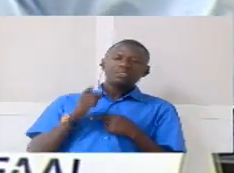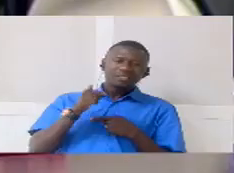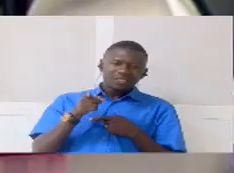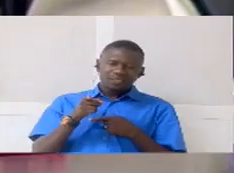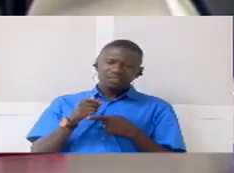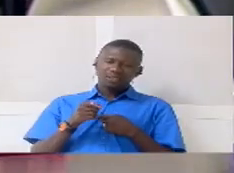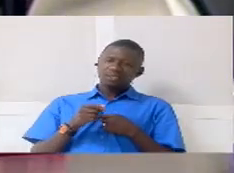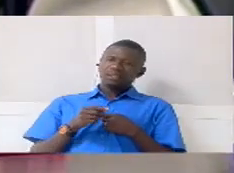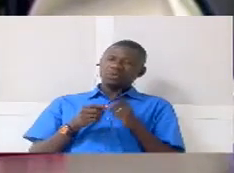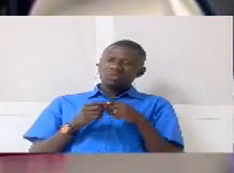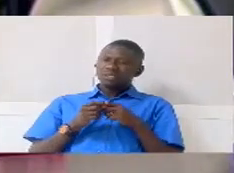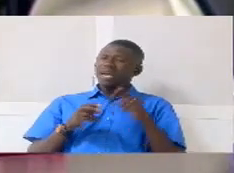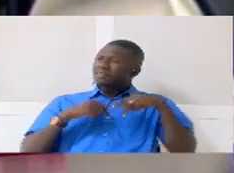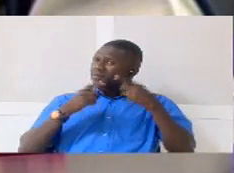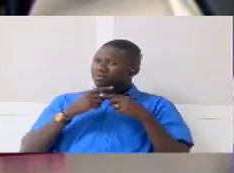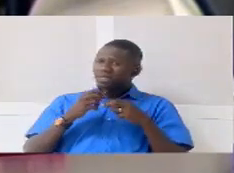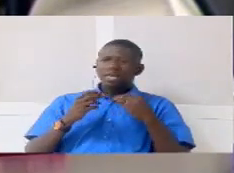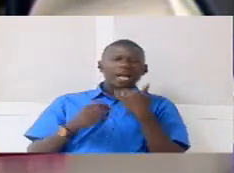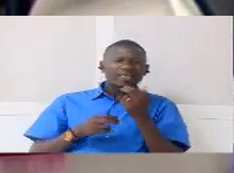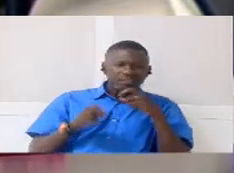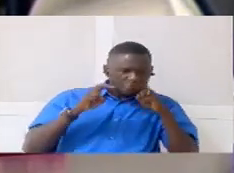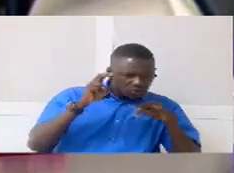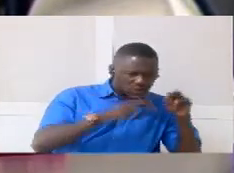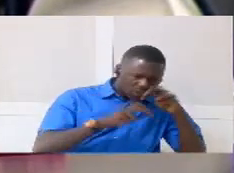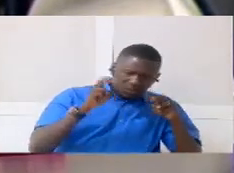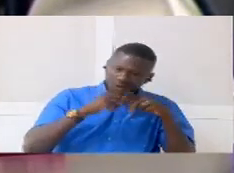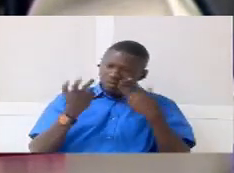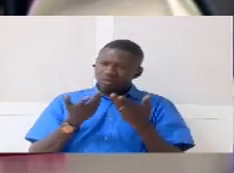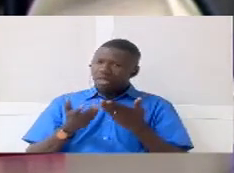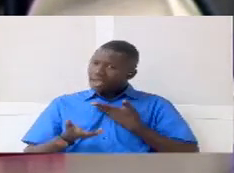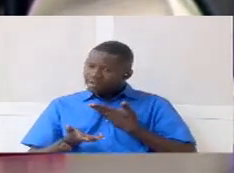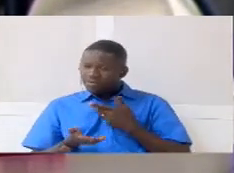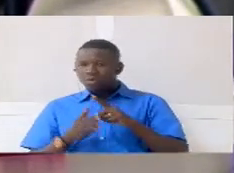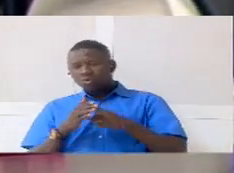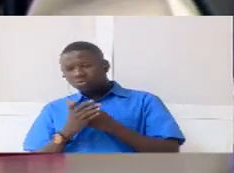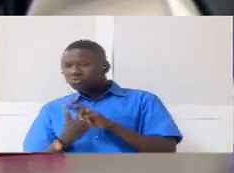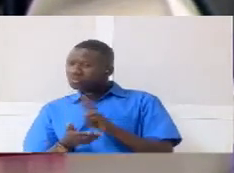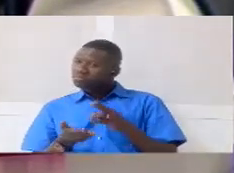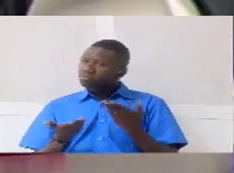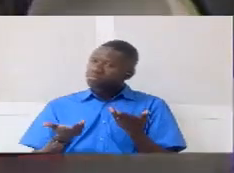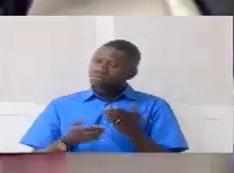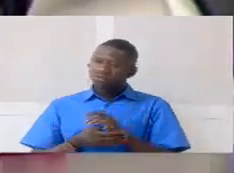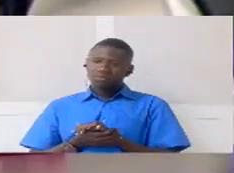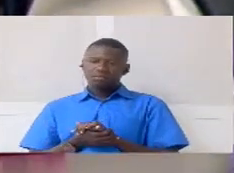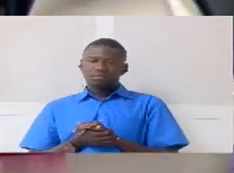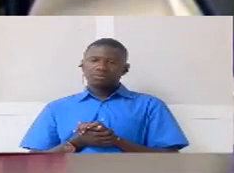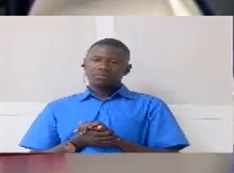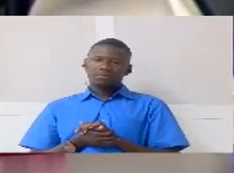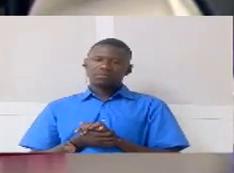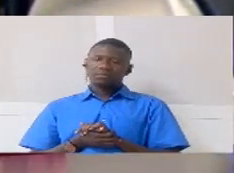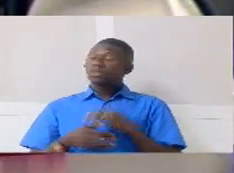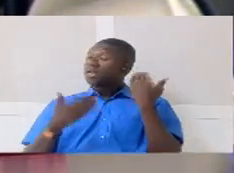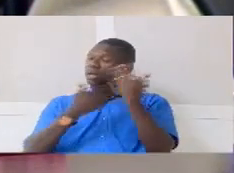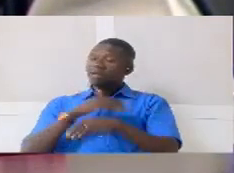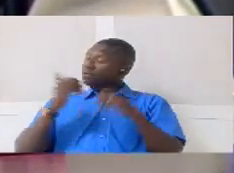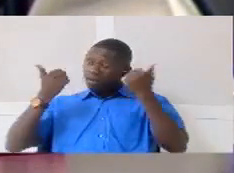know? Itala londo to wokodung yo men dam fonya nata fa fodung inata inana nata ko kisikisi lebang manke. Never